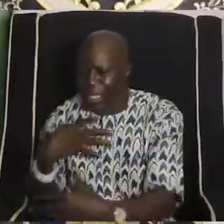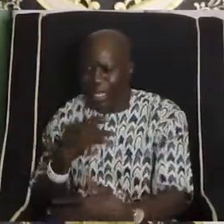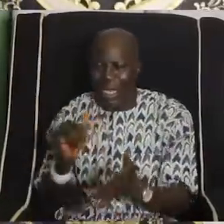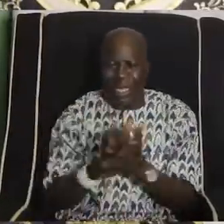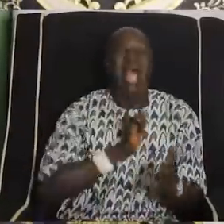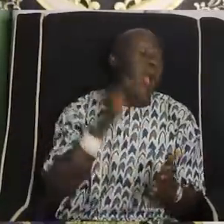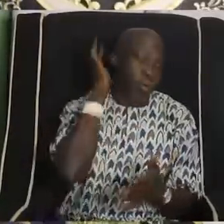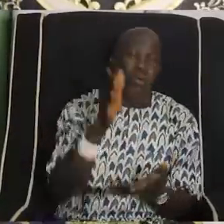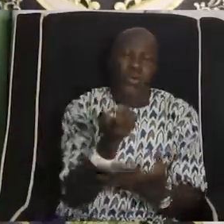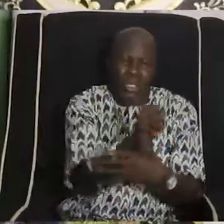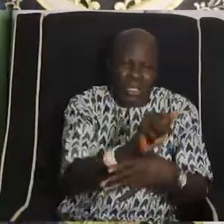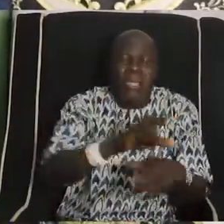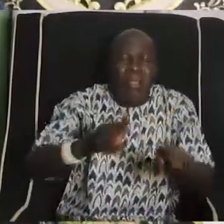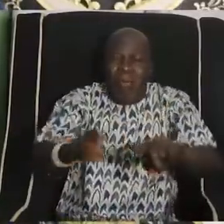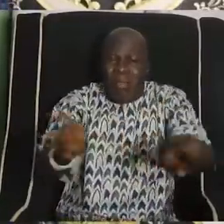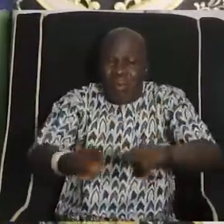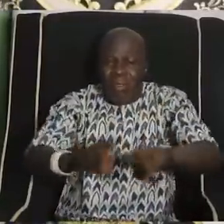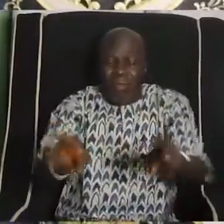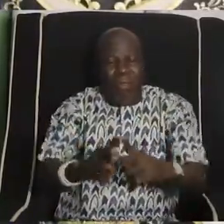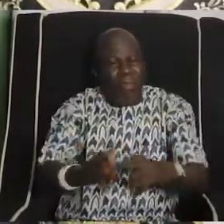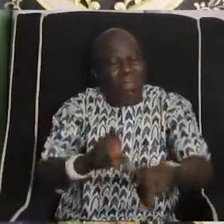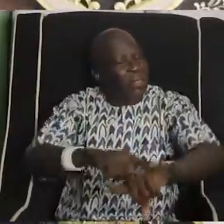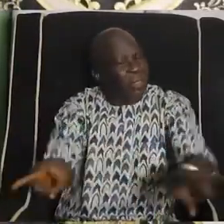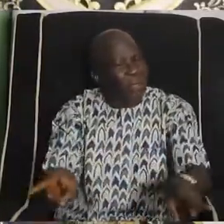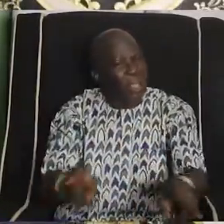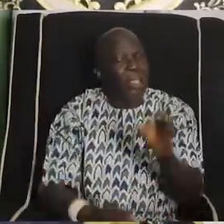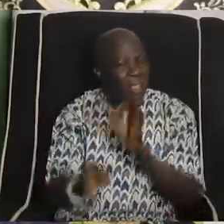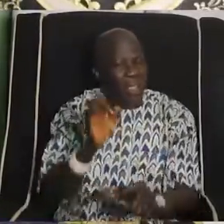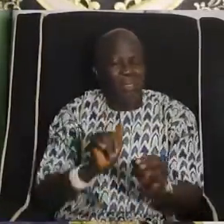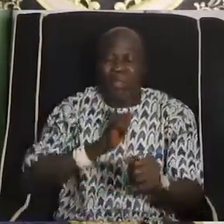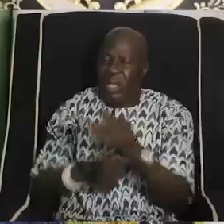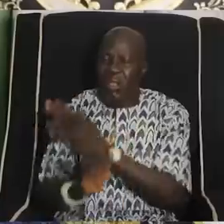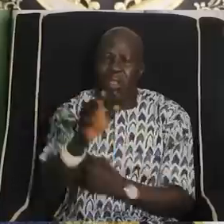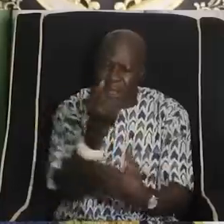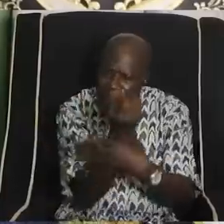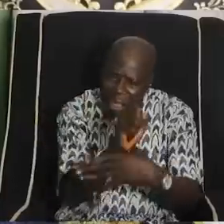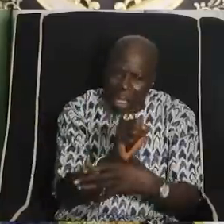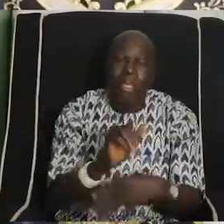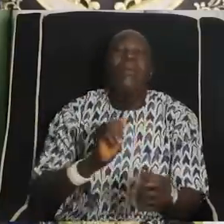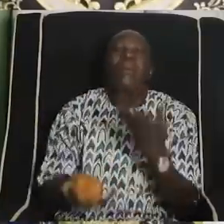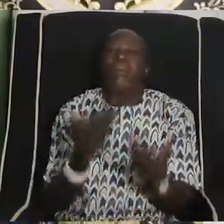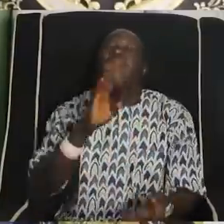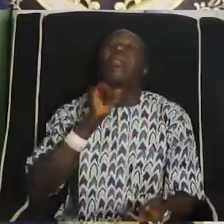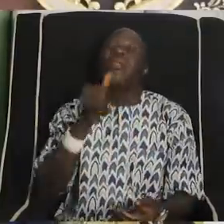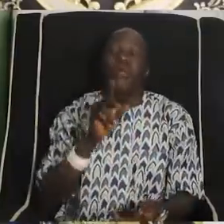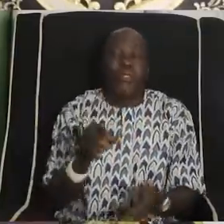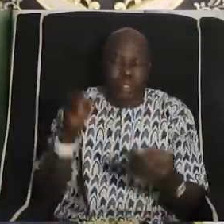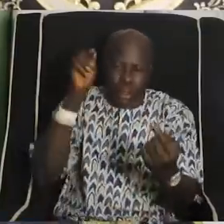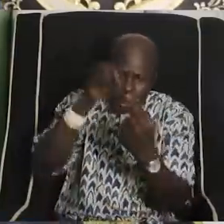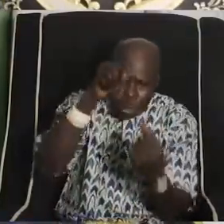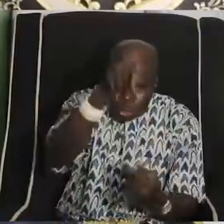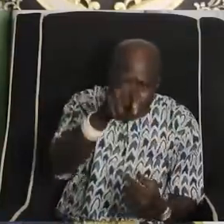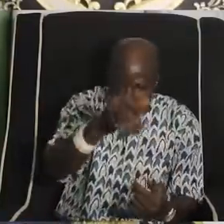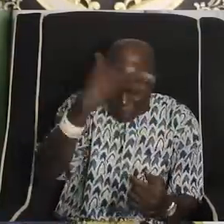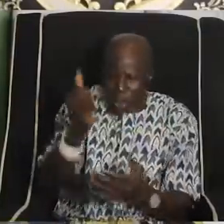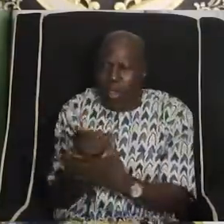I will share his in his different. If he's smart that will share it may not reach you. Because it will